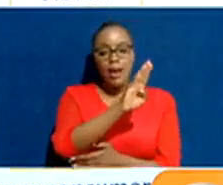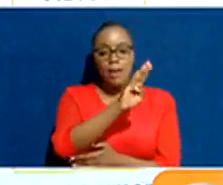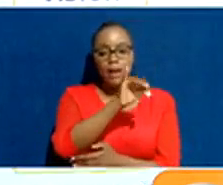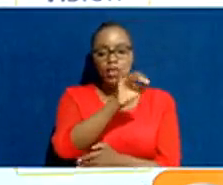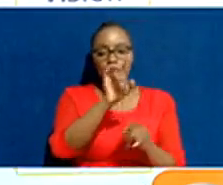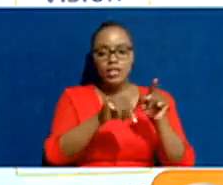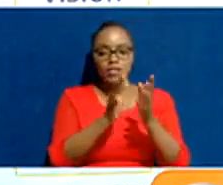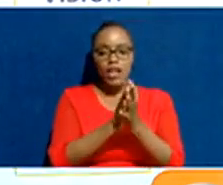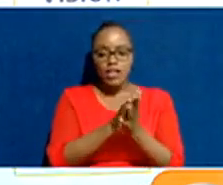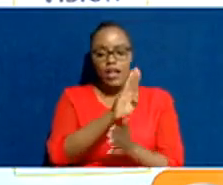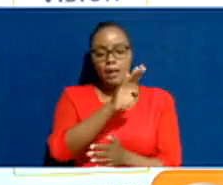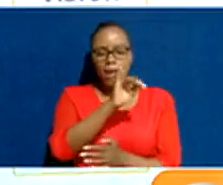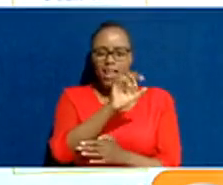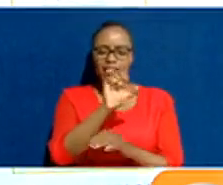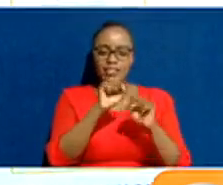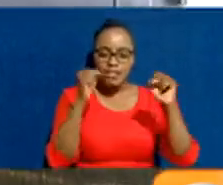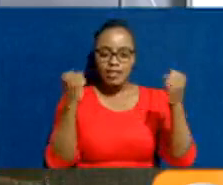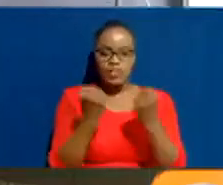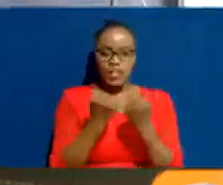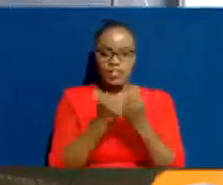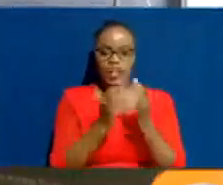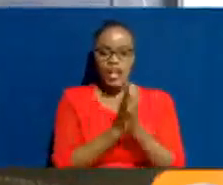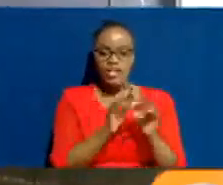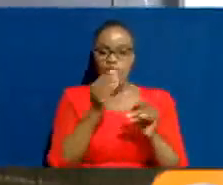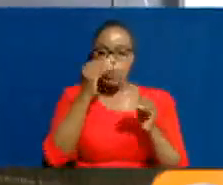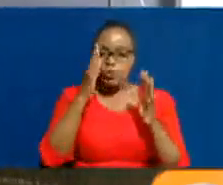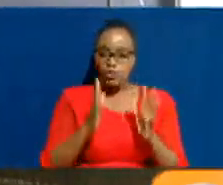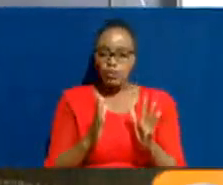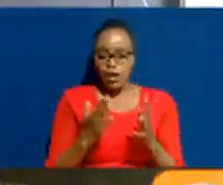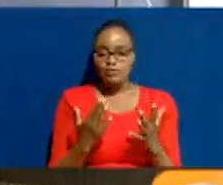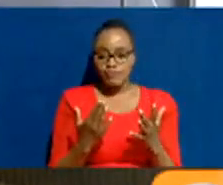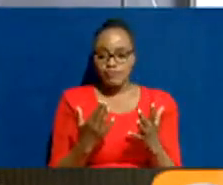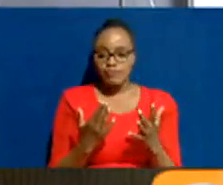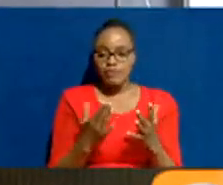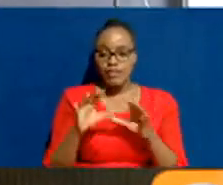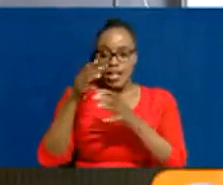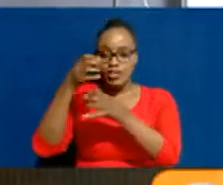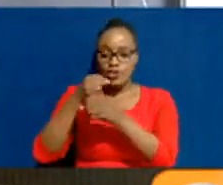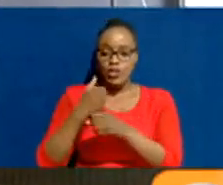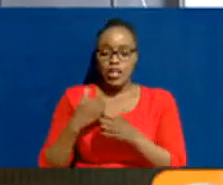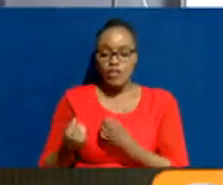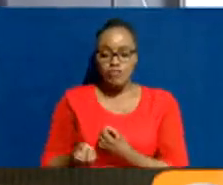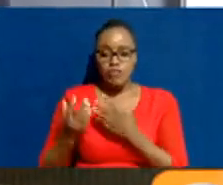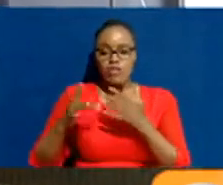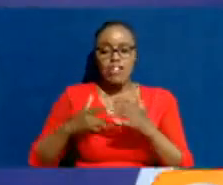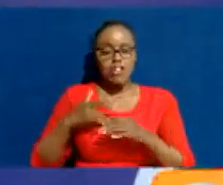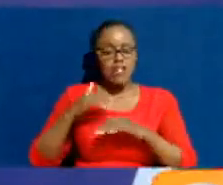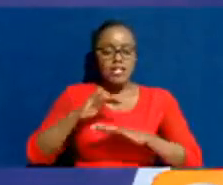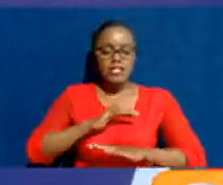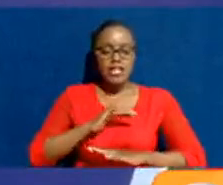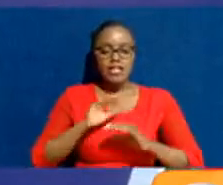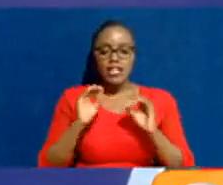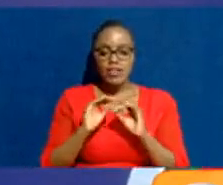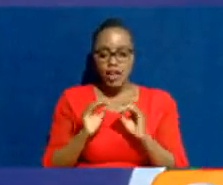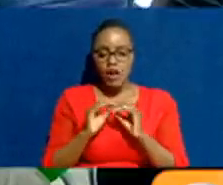and Biosafety Association of Kenya and the Consumer Grassroots Association, have expressed their dissatisfaction